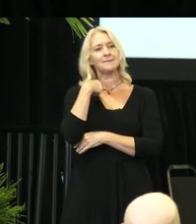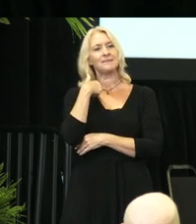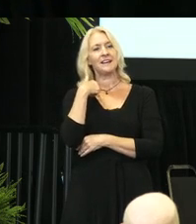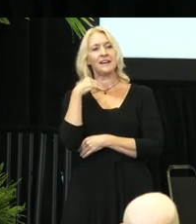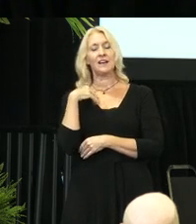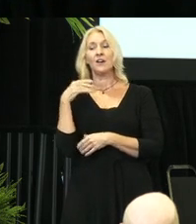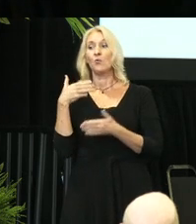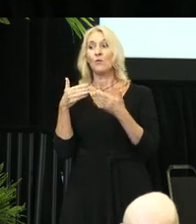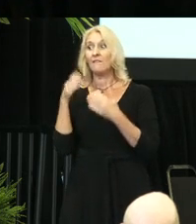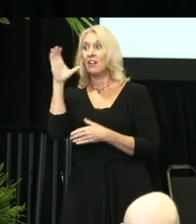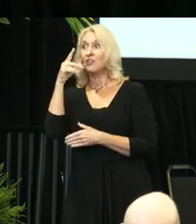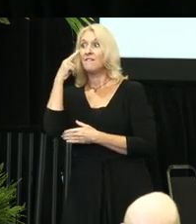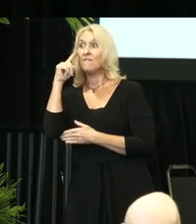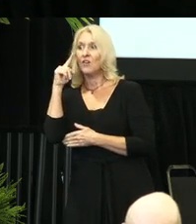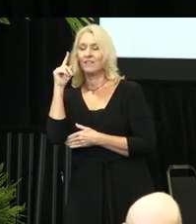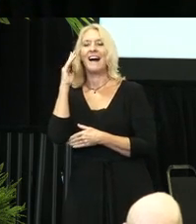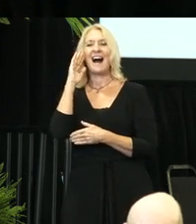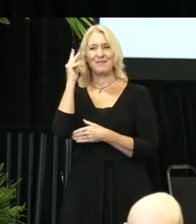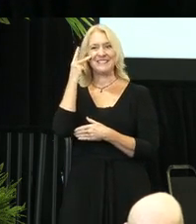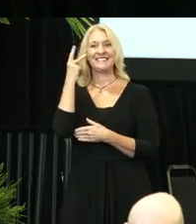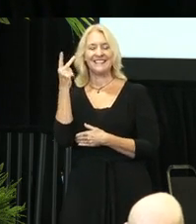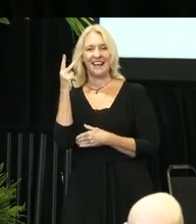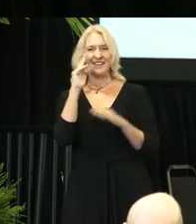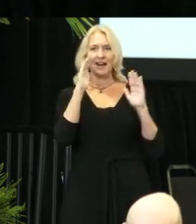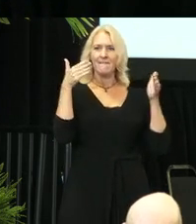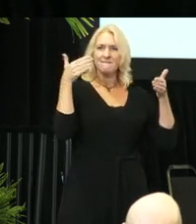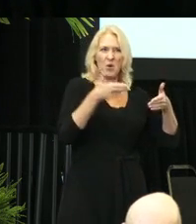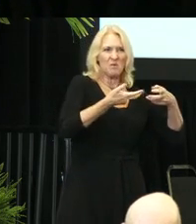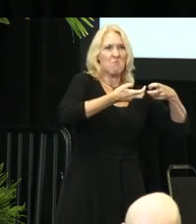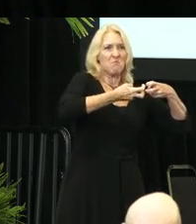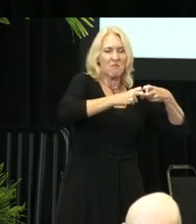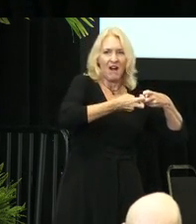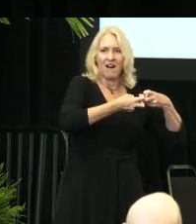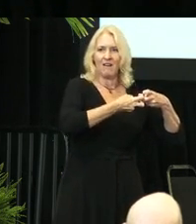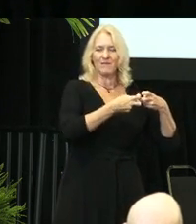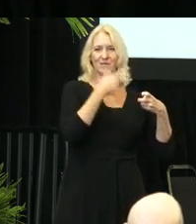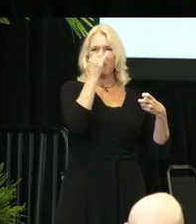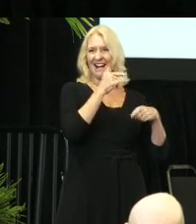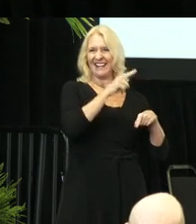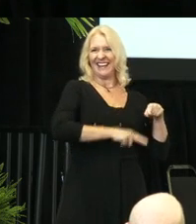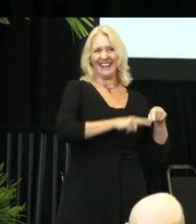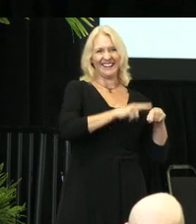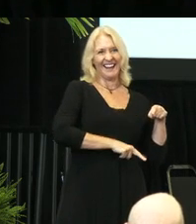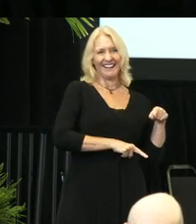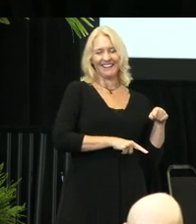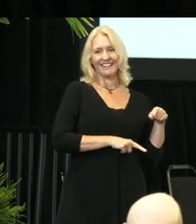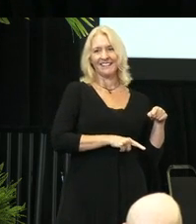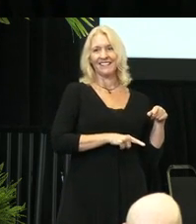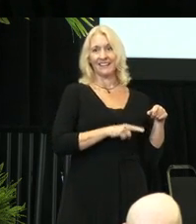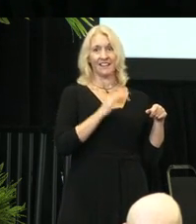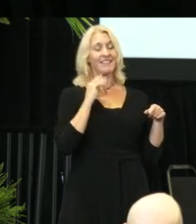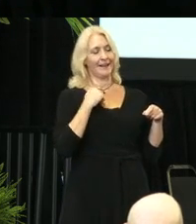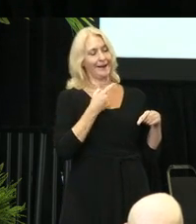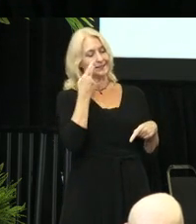see. If I focus on problems or why we cannot do something, then those